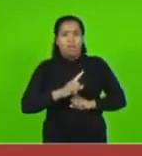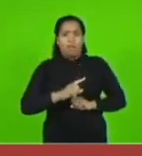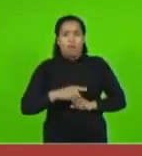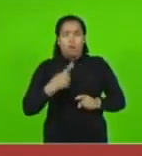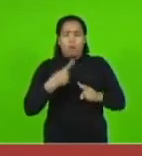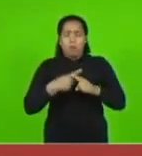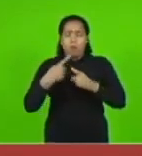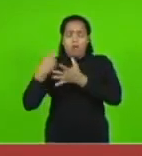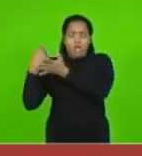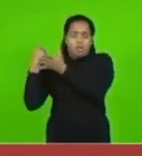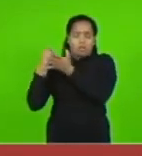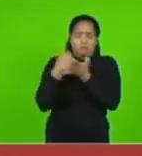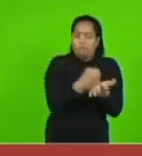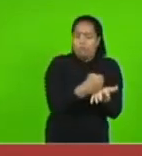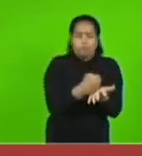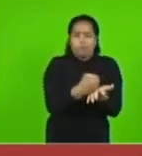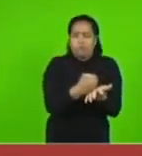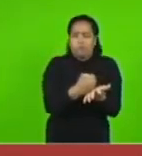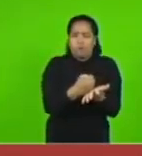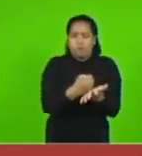And he says,